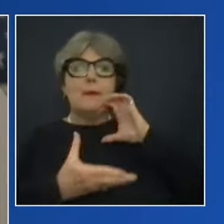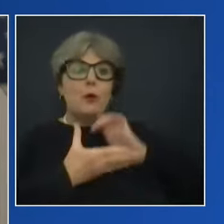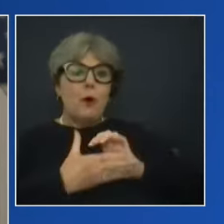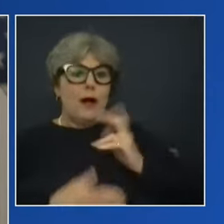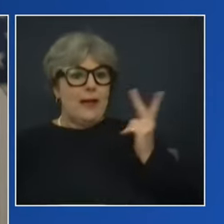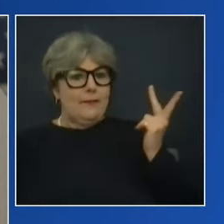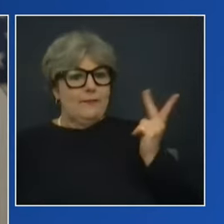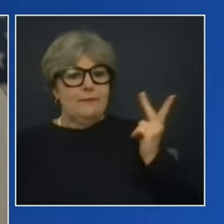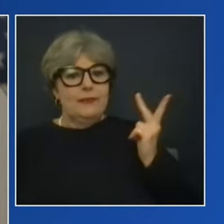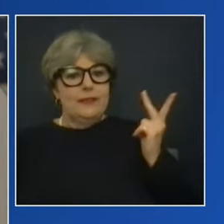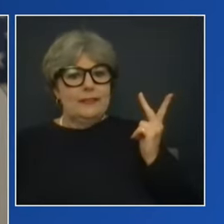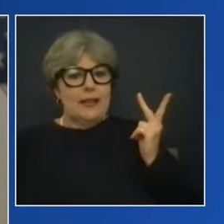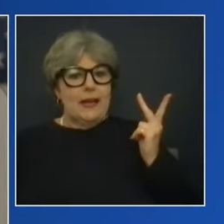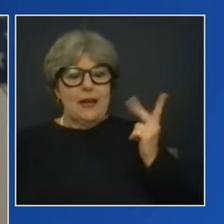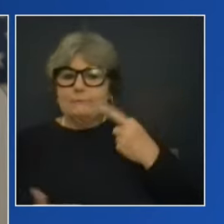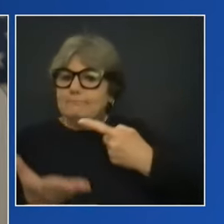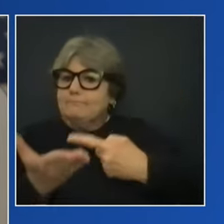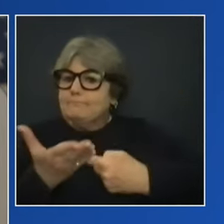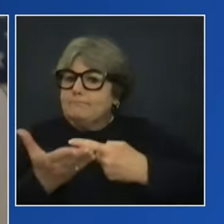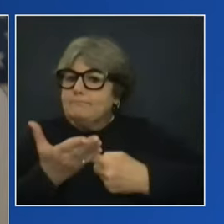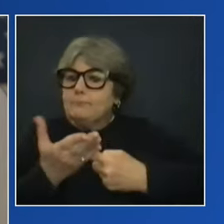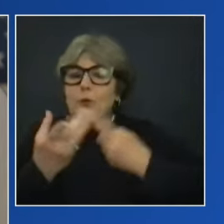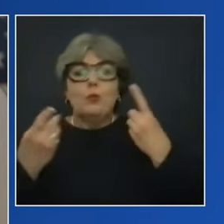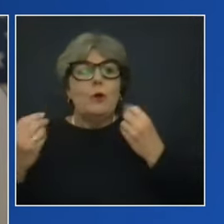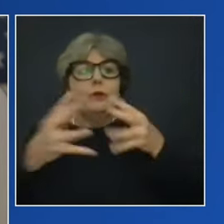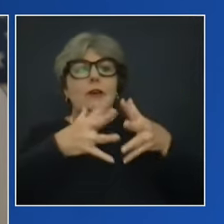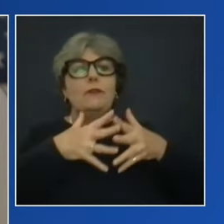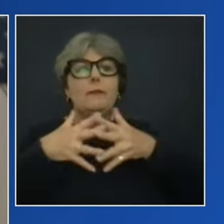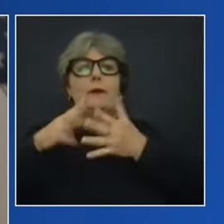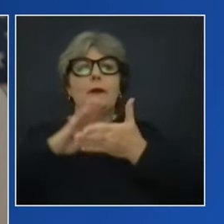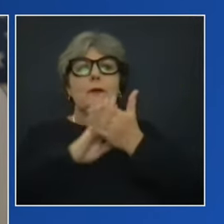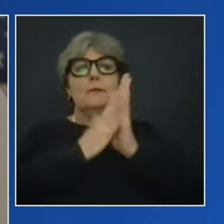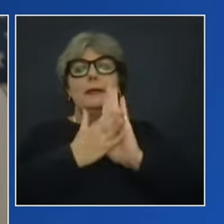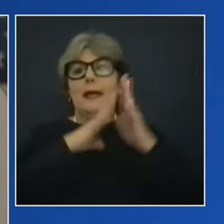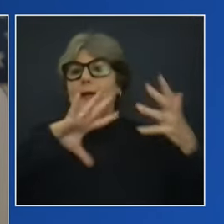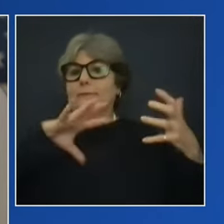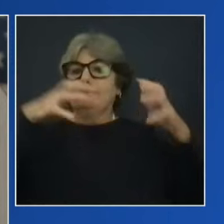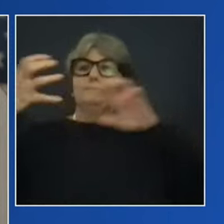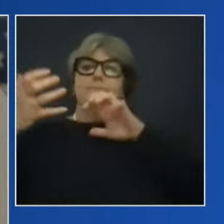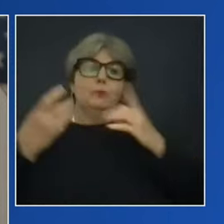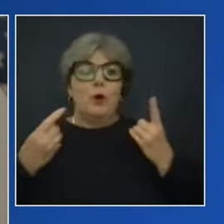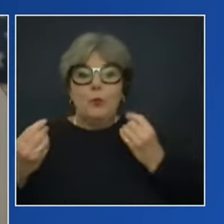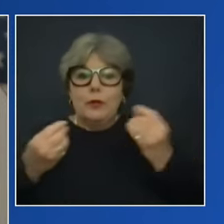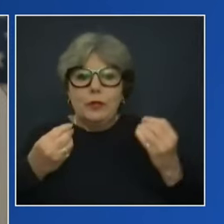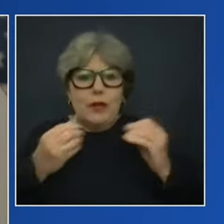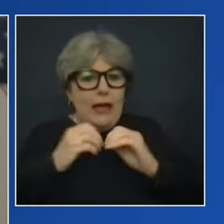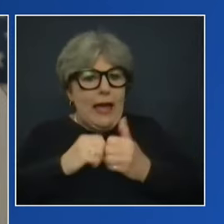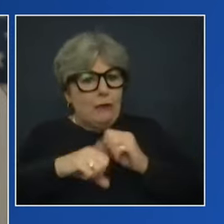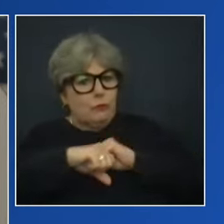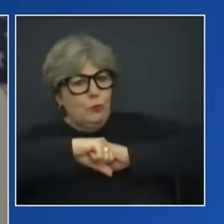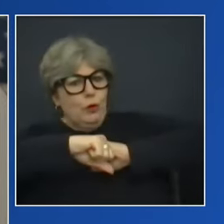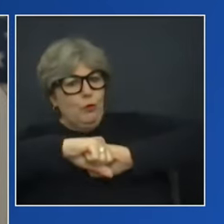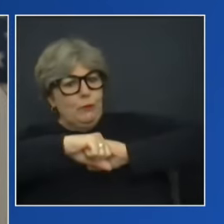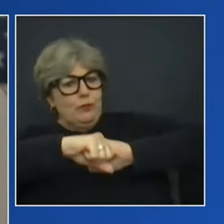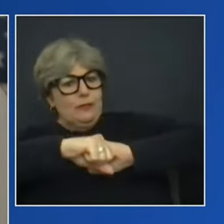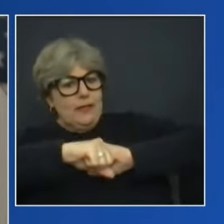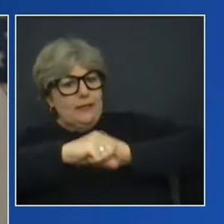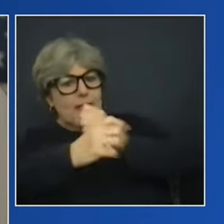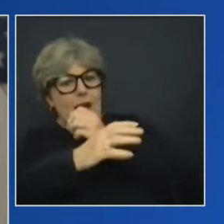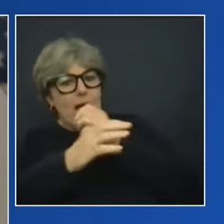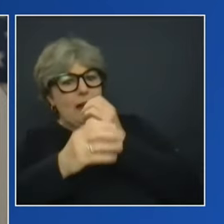discussed what we would do if our country became destabilized. How would we protect our three